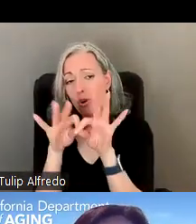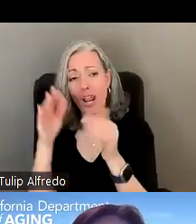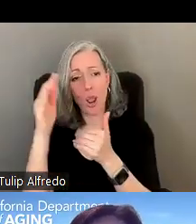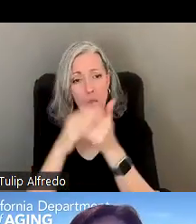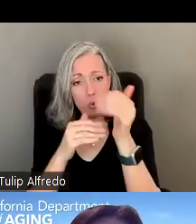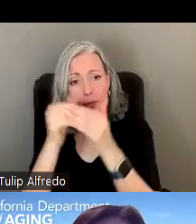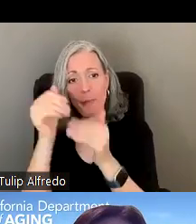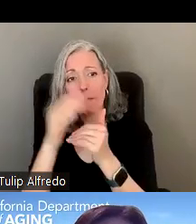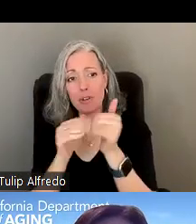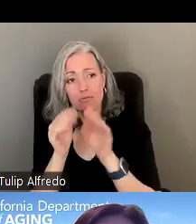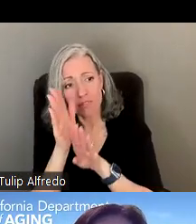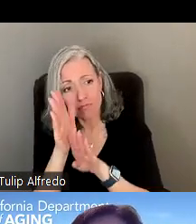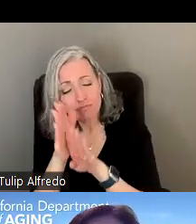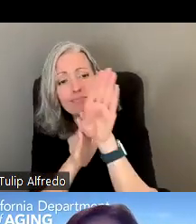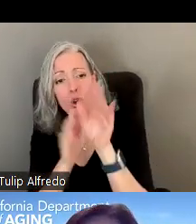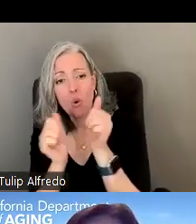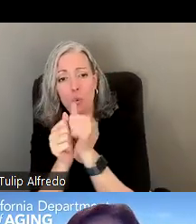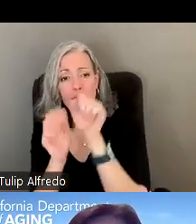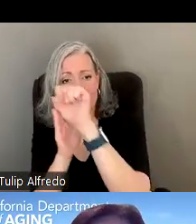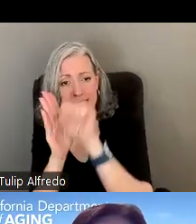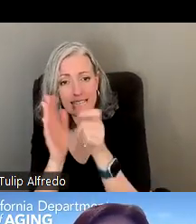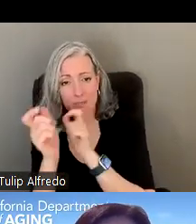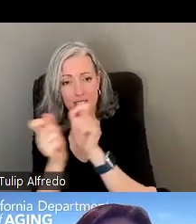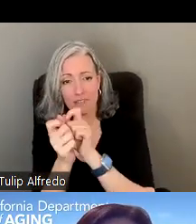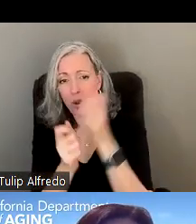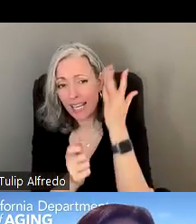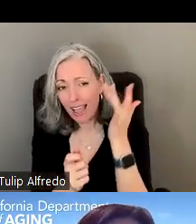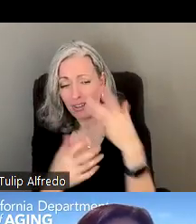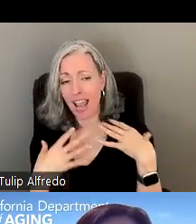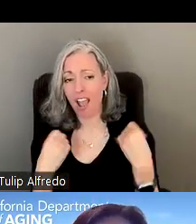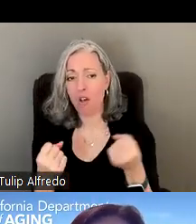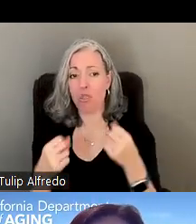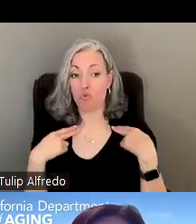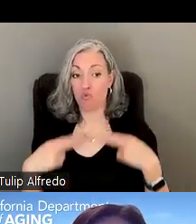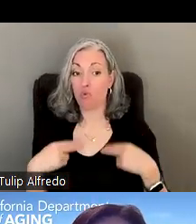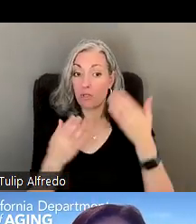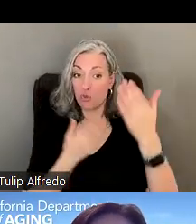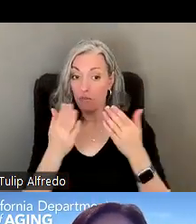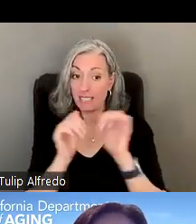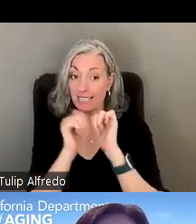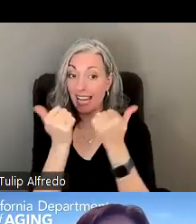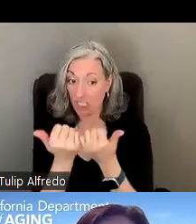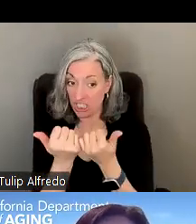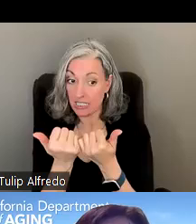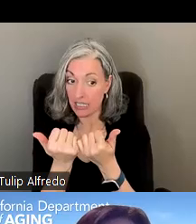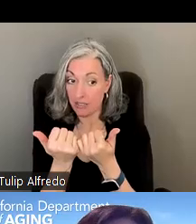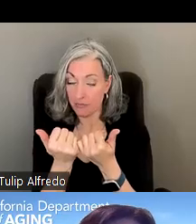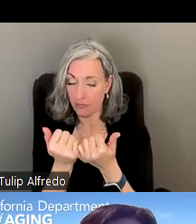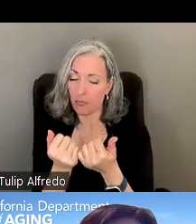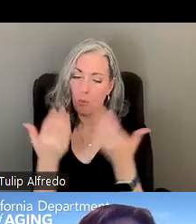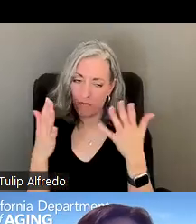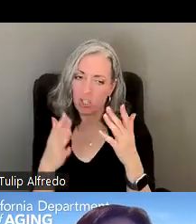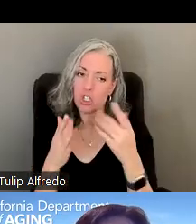and align our efforts with the state, specifically with the California Health and Human Services Agency, as Susan